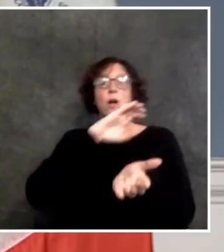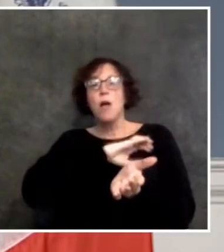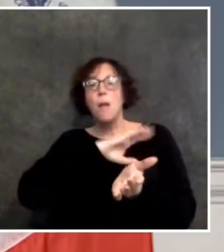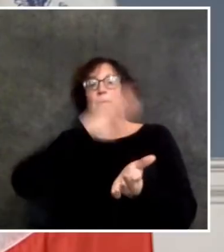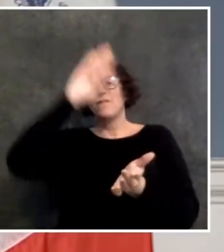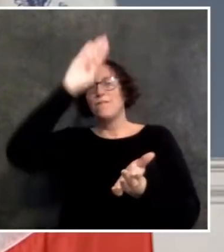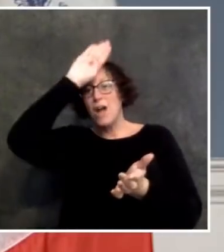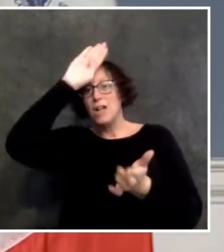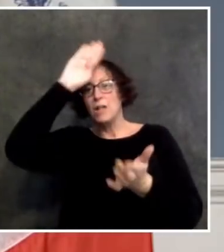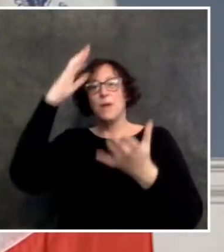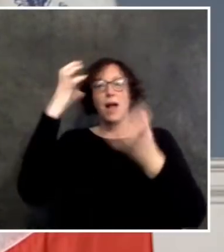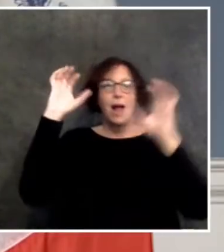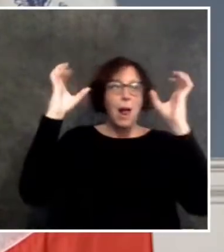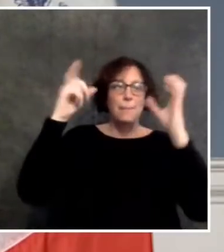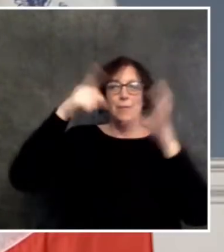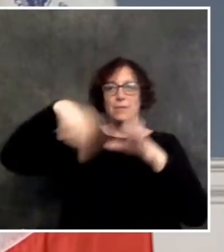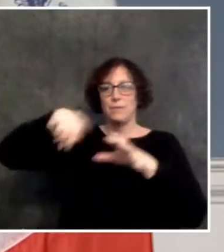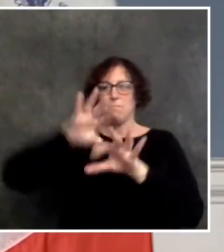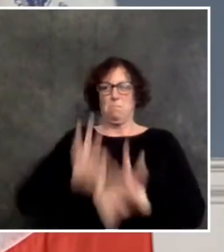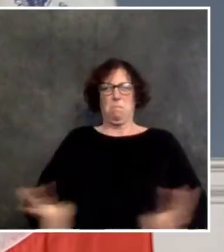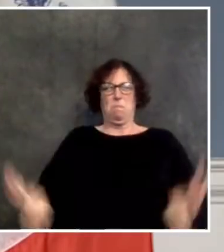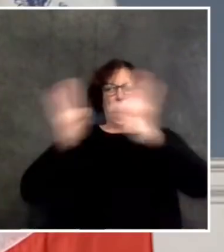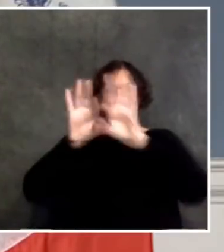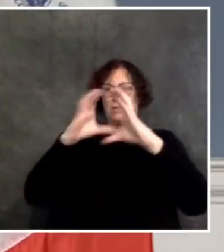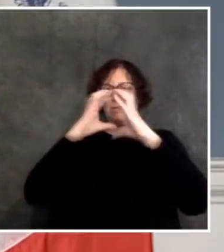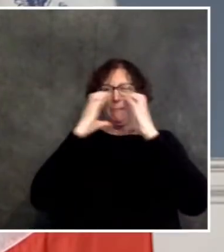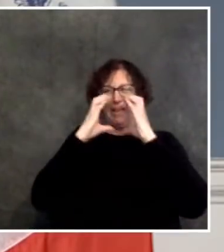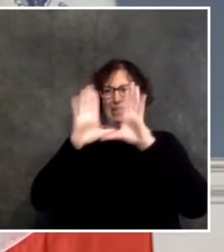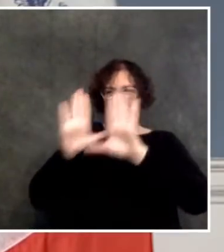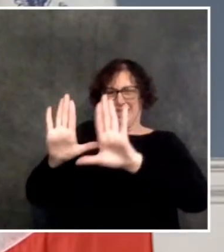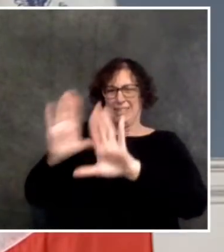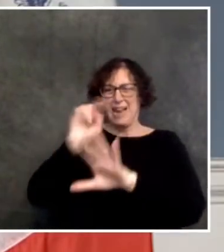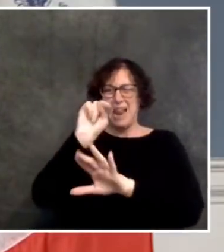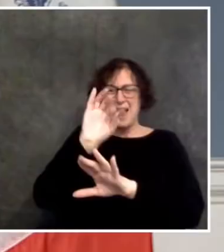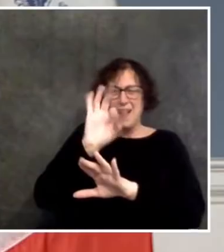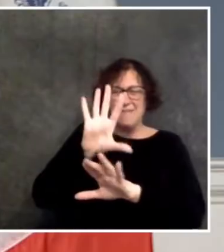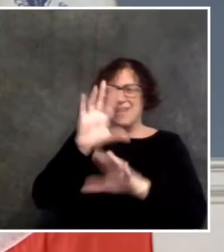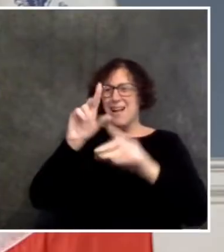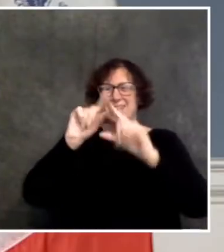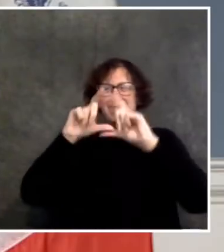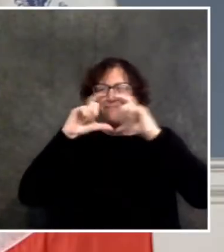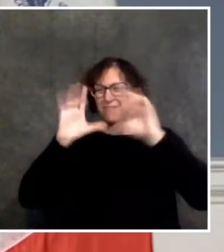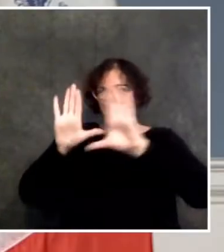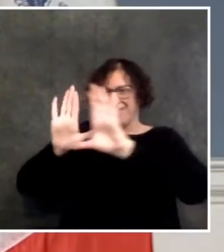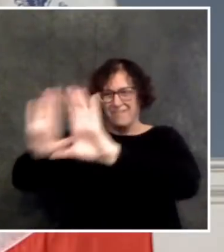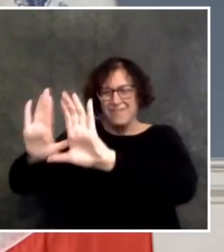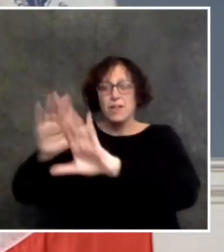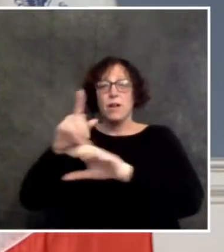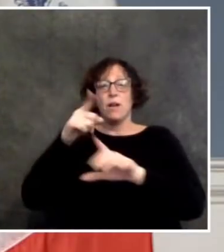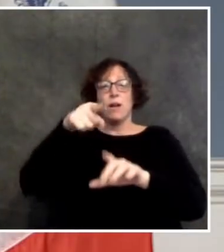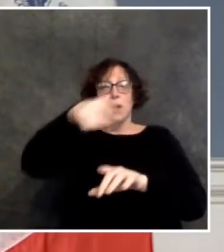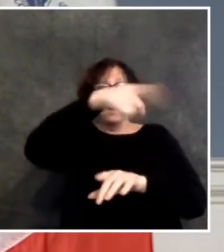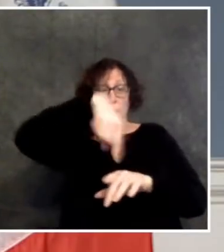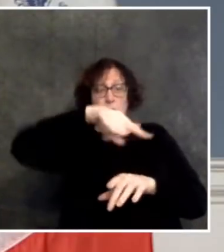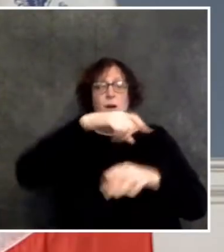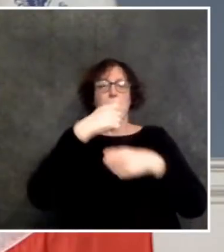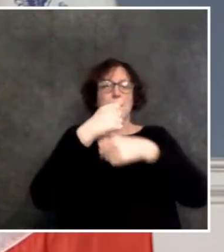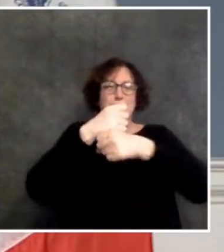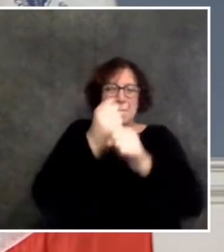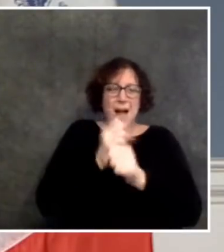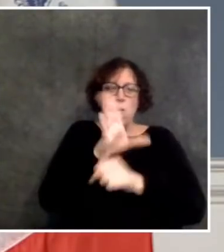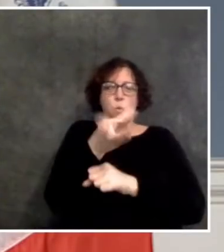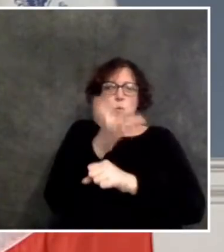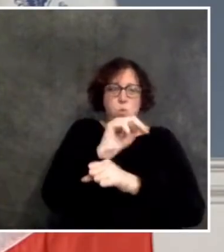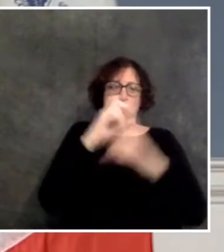if that piece isn't right, nothing else is right. But now that we have some evidence, it was time to say, okay, we're giving advice. It's